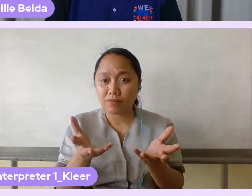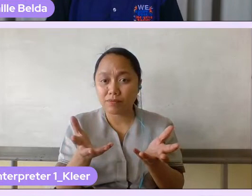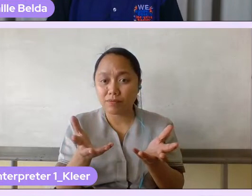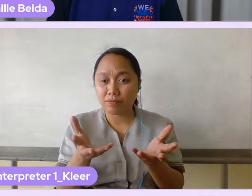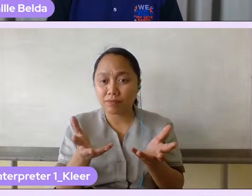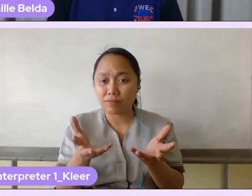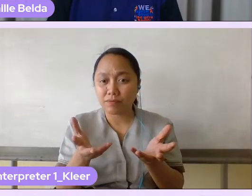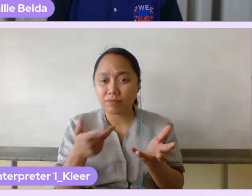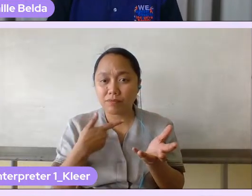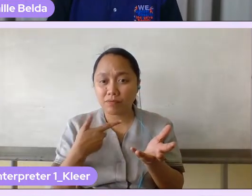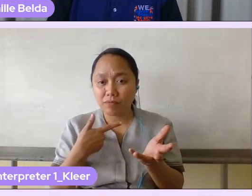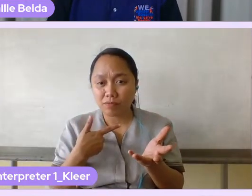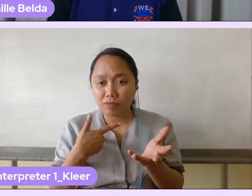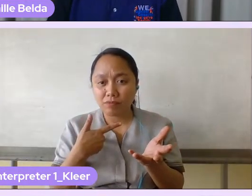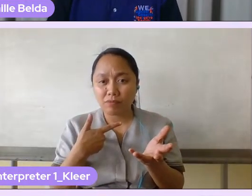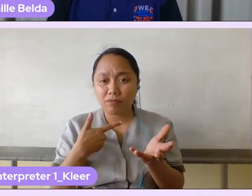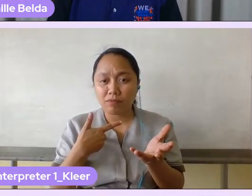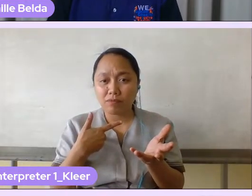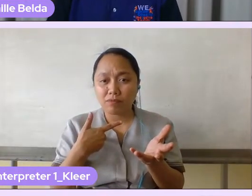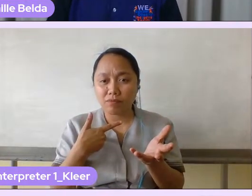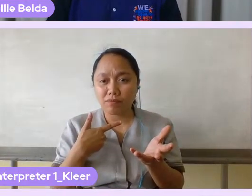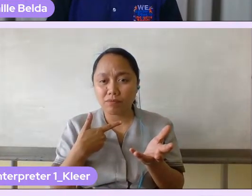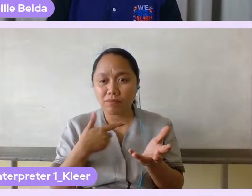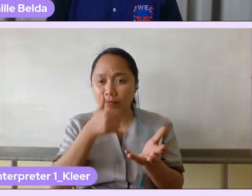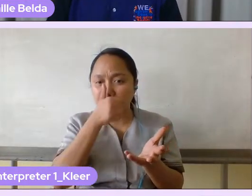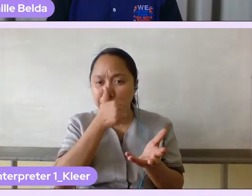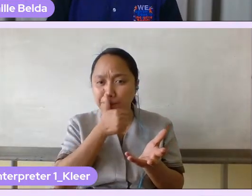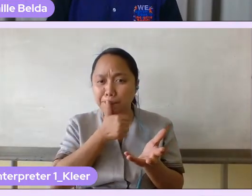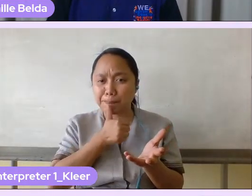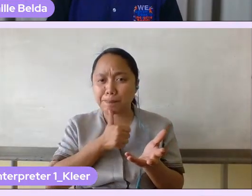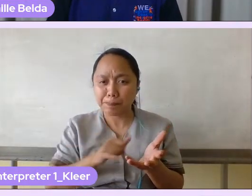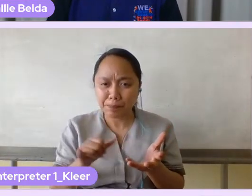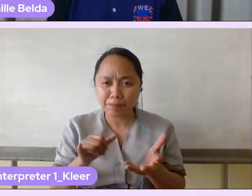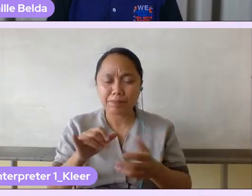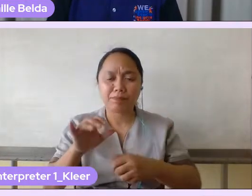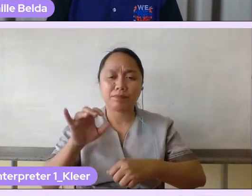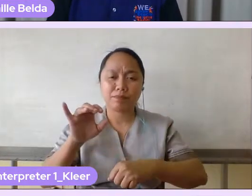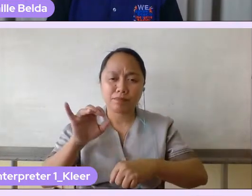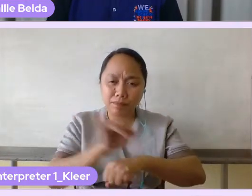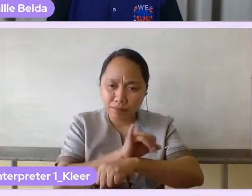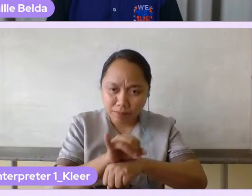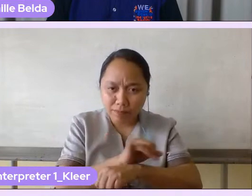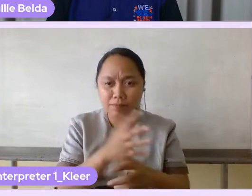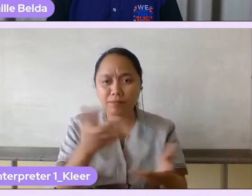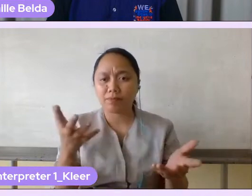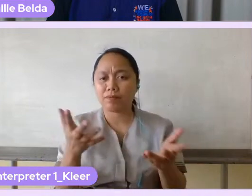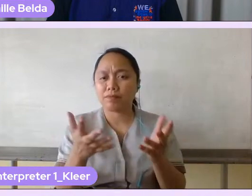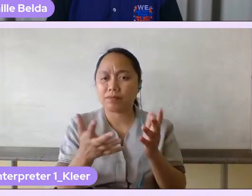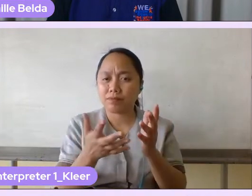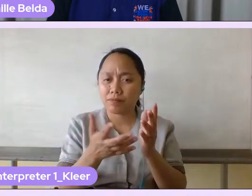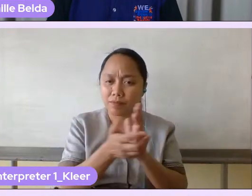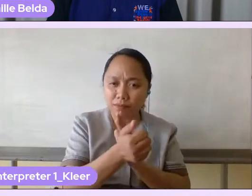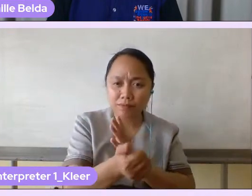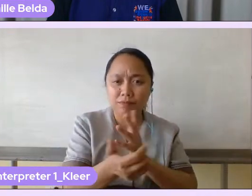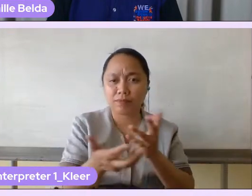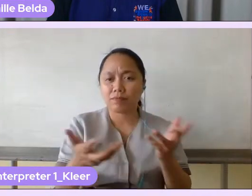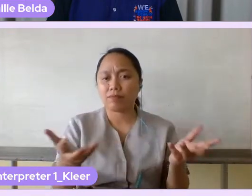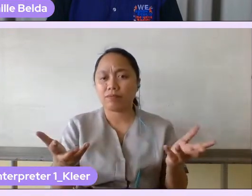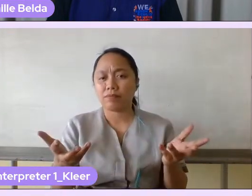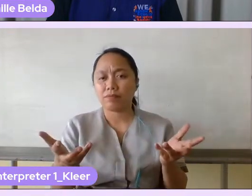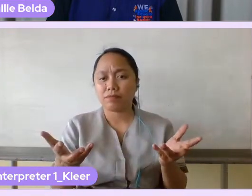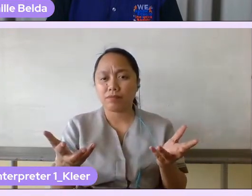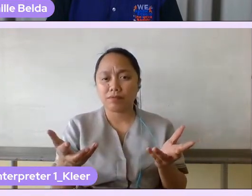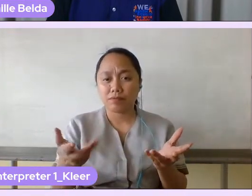mas mga efficient or mga parang resistant na mga seeds, for example, sa all the way to yun na nga, the IoT,